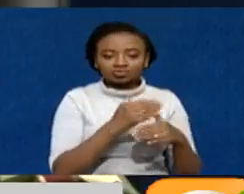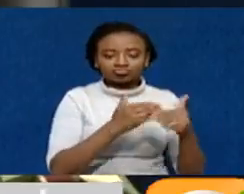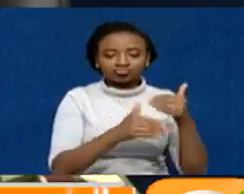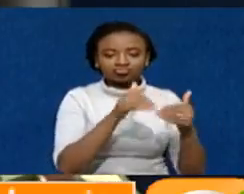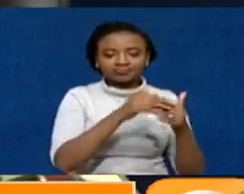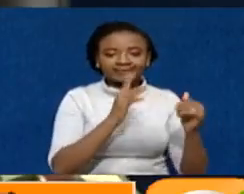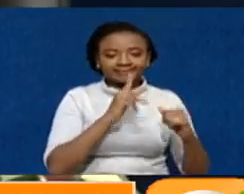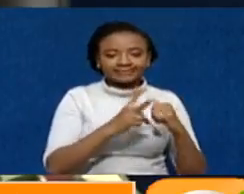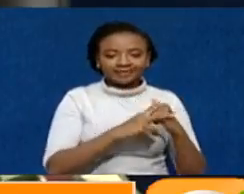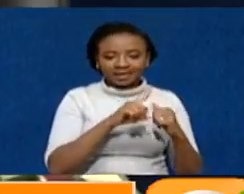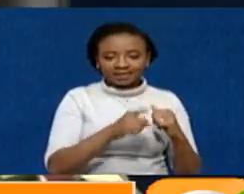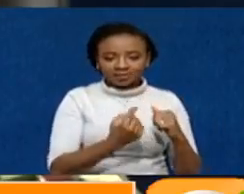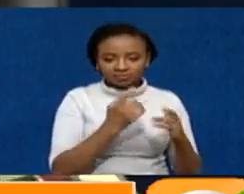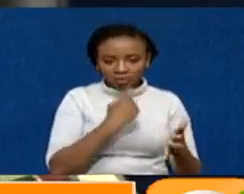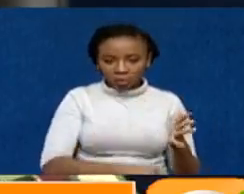1700